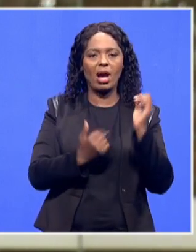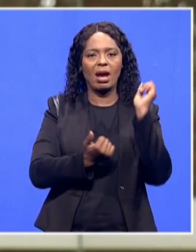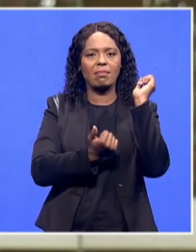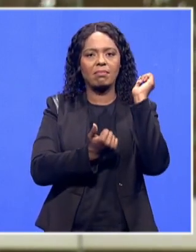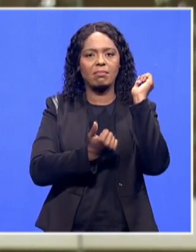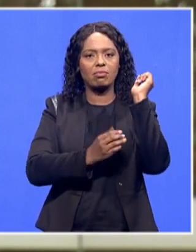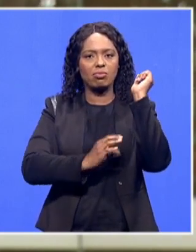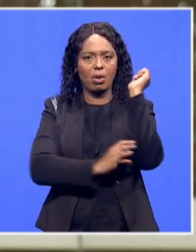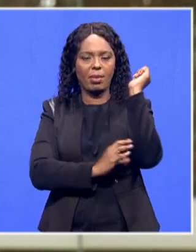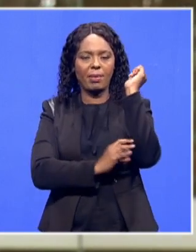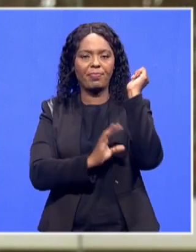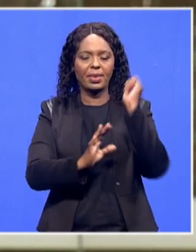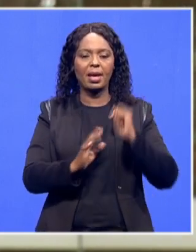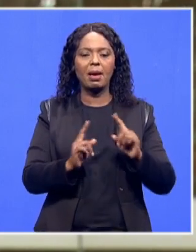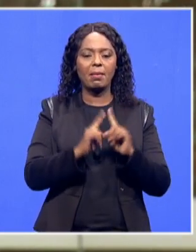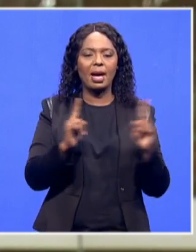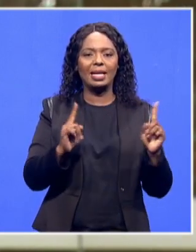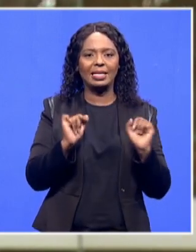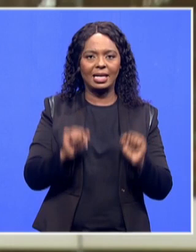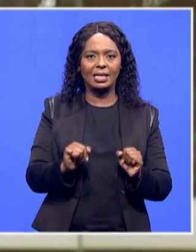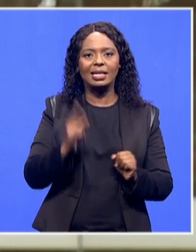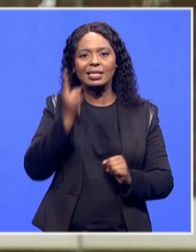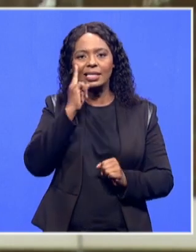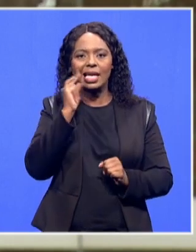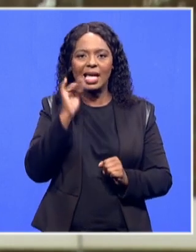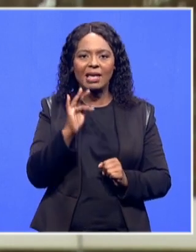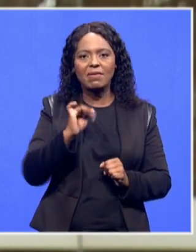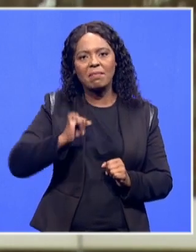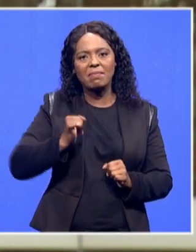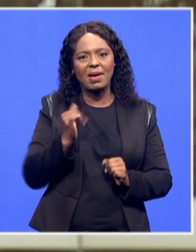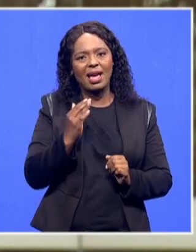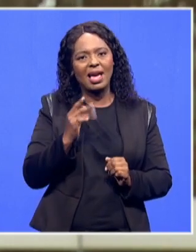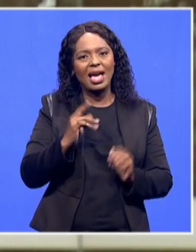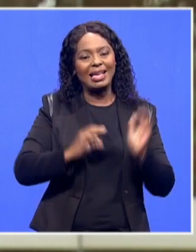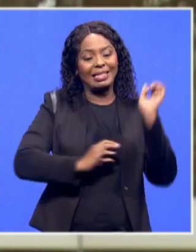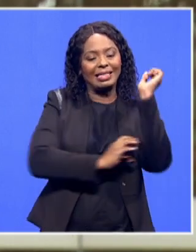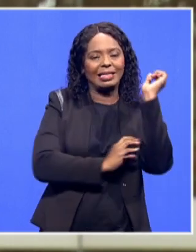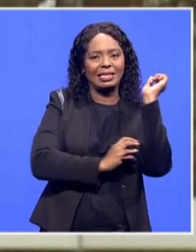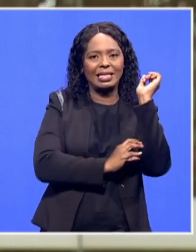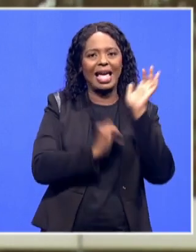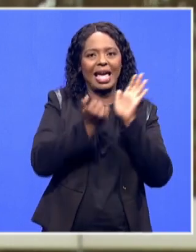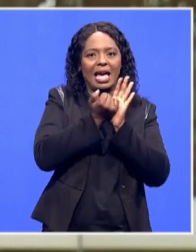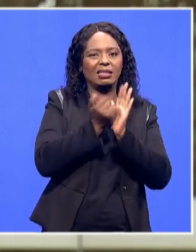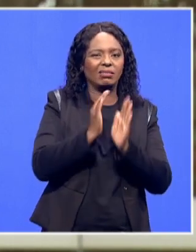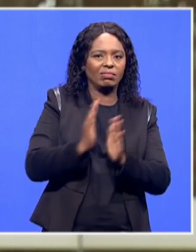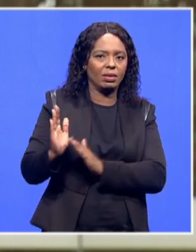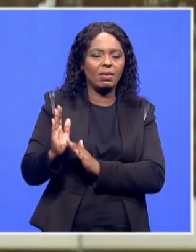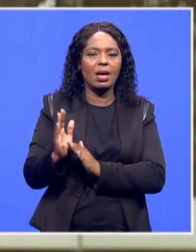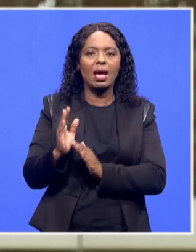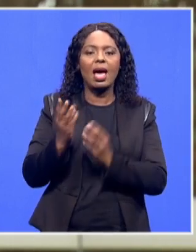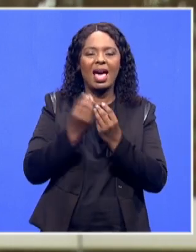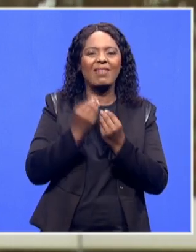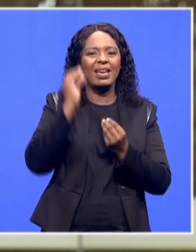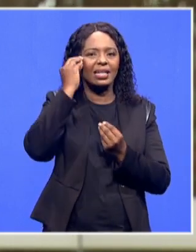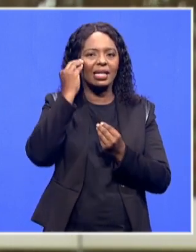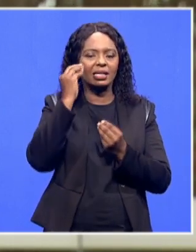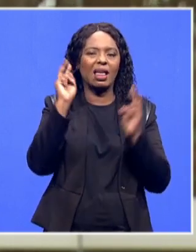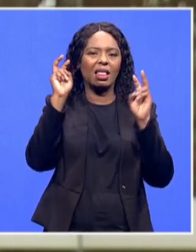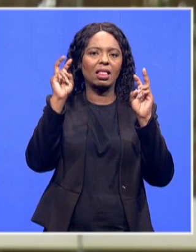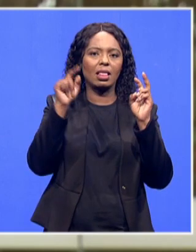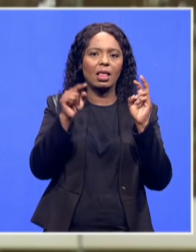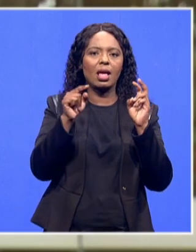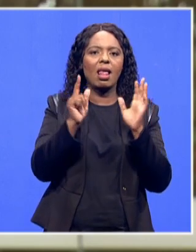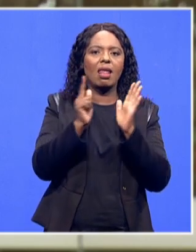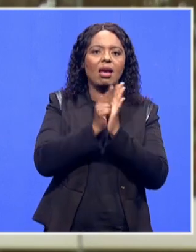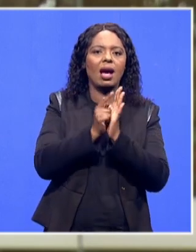the horse, as I said, let's see if it will be set aside or not, because there are interesting legal issues that they've raised, and it will be interesting to see how